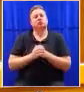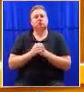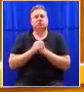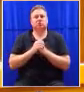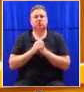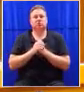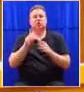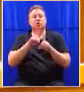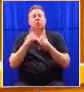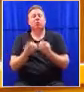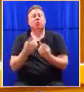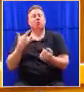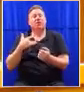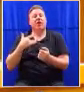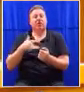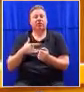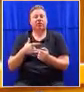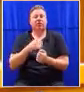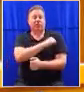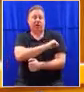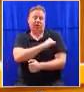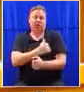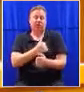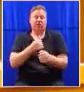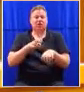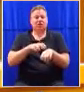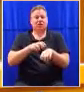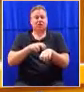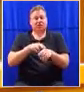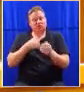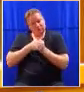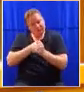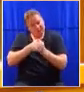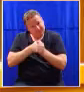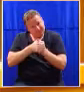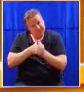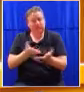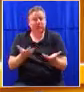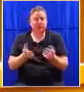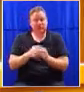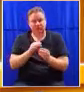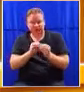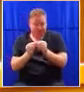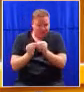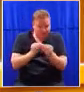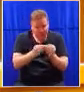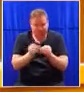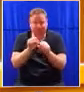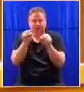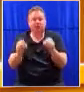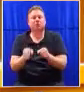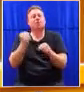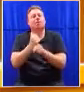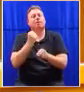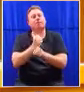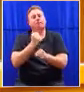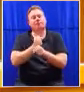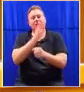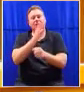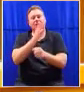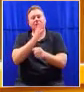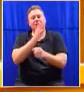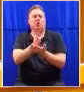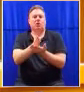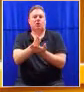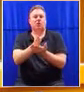of Health should have taken the lead on stress testing provincial systems, augmenting them and ensuring that our preventive strategies were